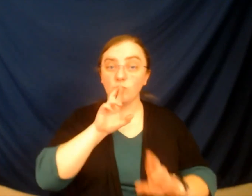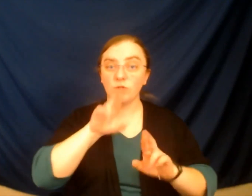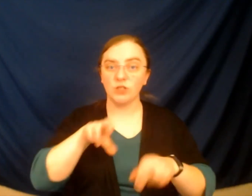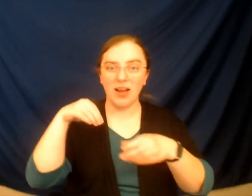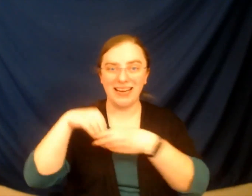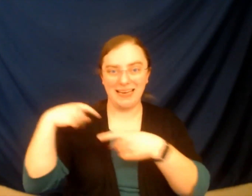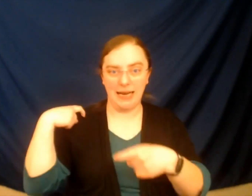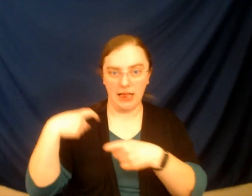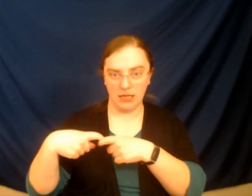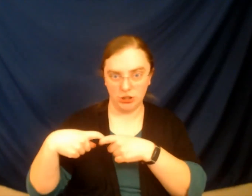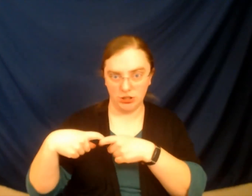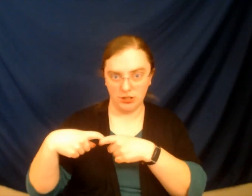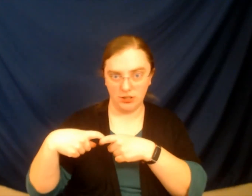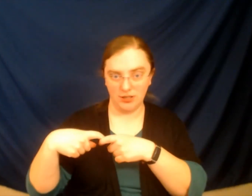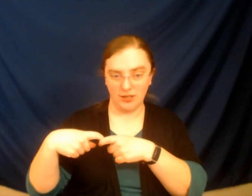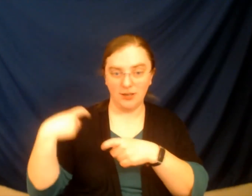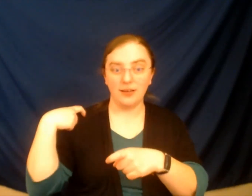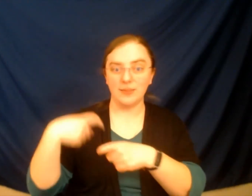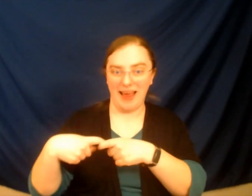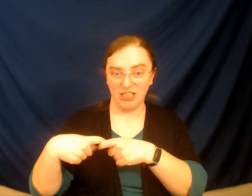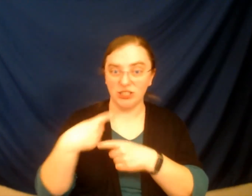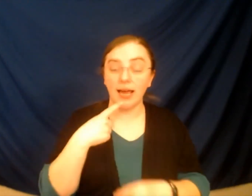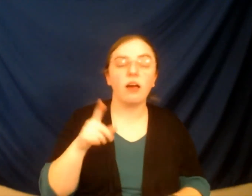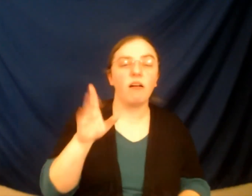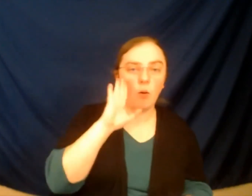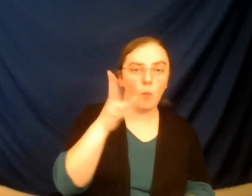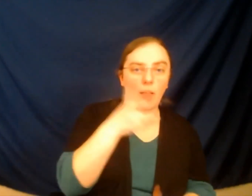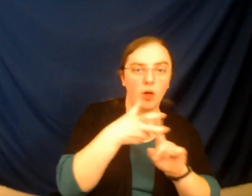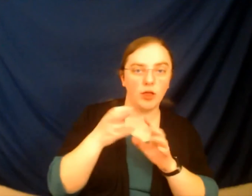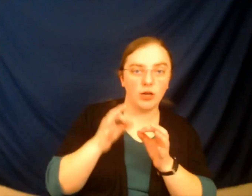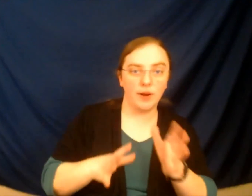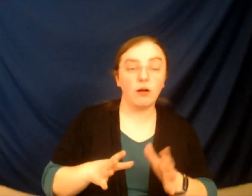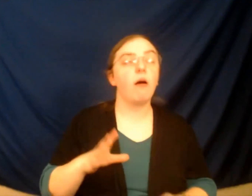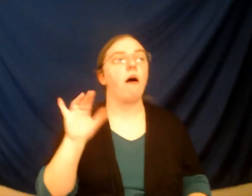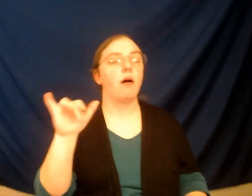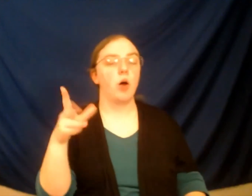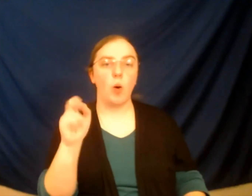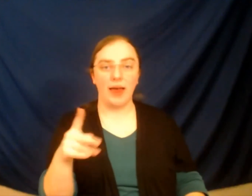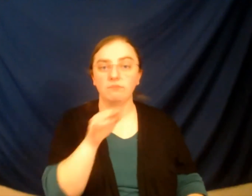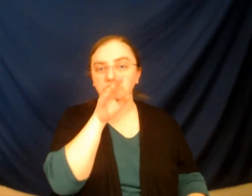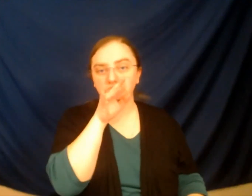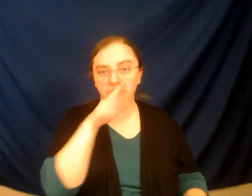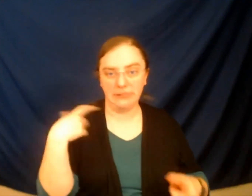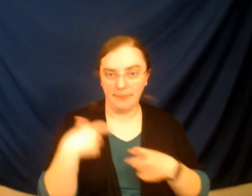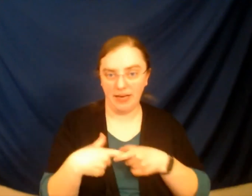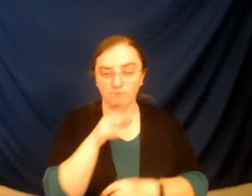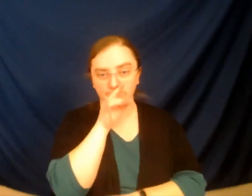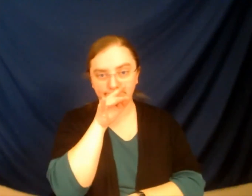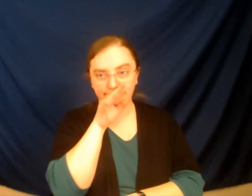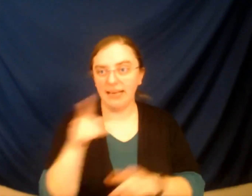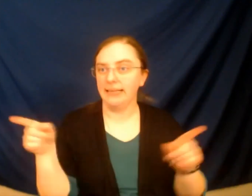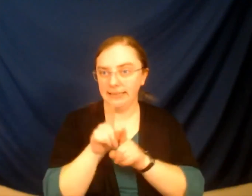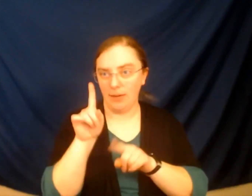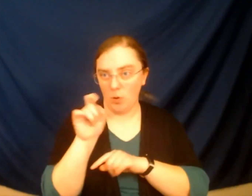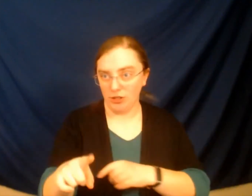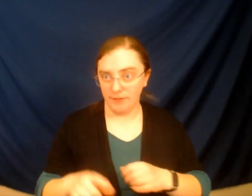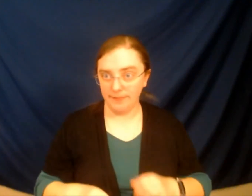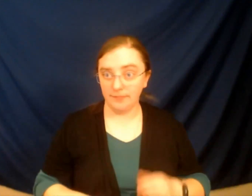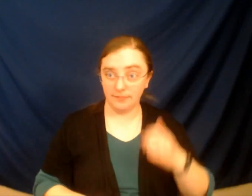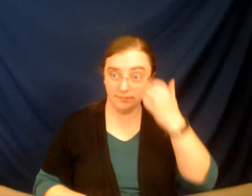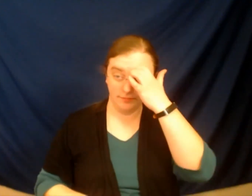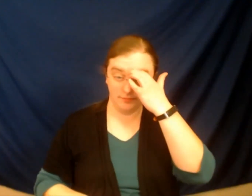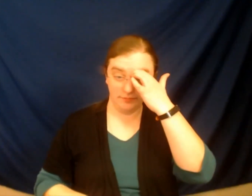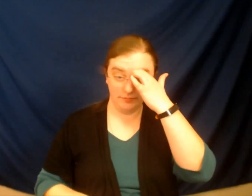español. Oh, okay. So, ¿cuándo puedo ir a la escuela donde mi niño vaya a